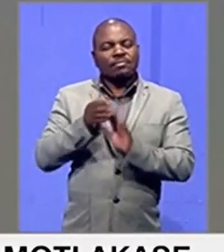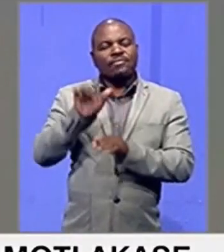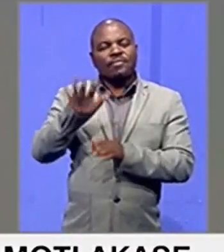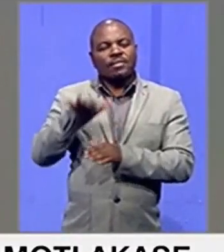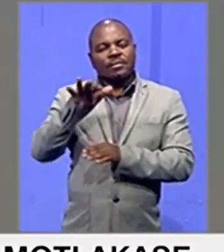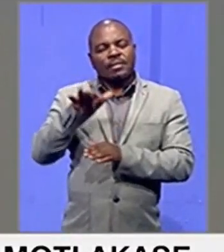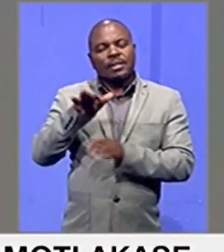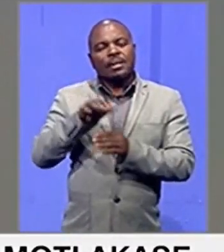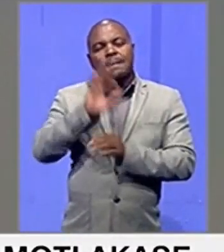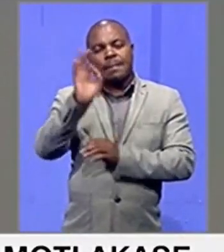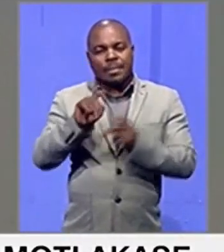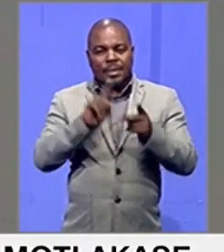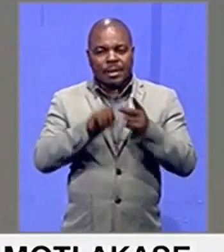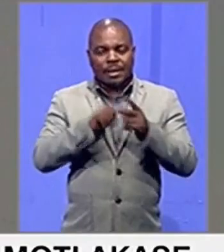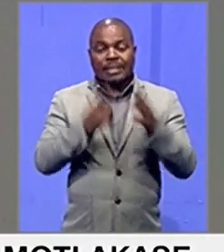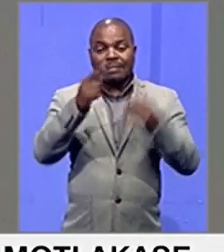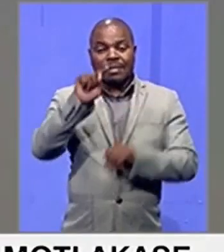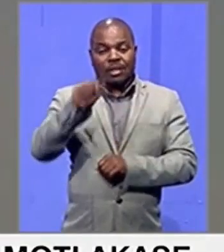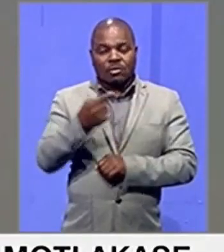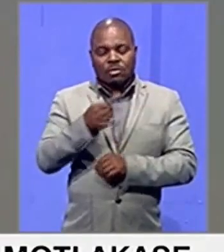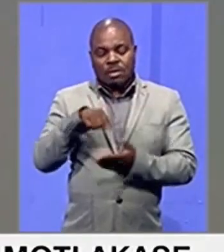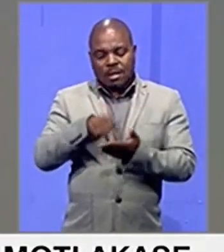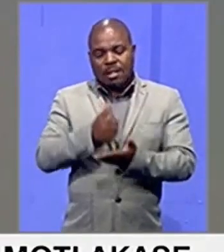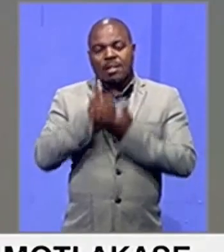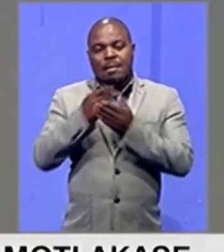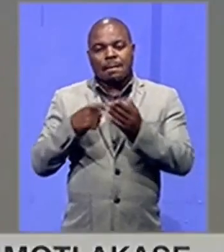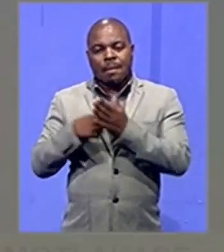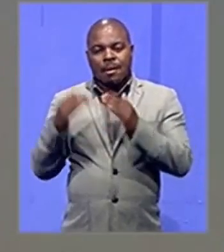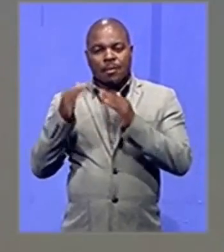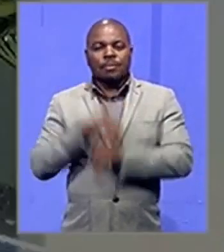dikete tse supileng tsa thuso ya ho reka matlo.